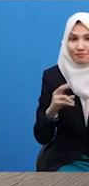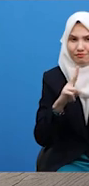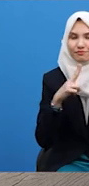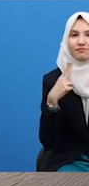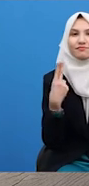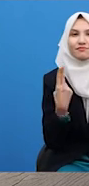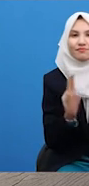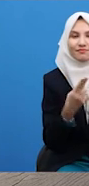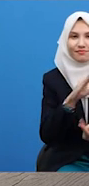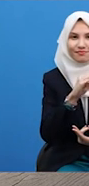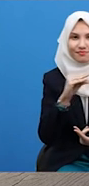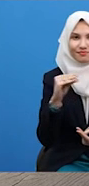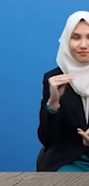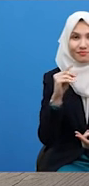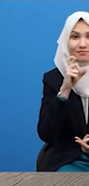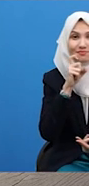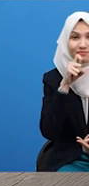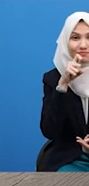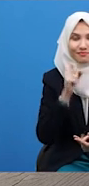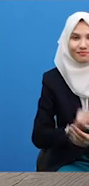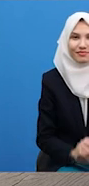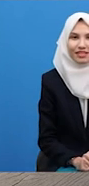donut and the apple.